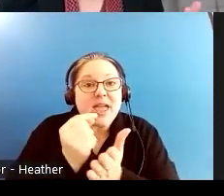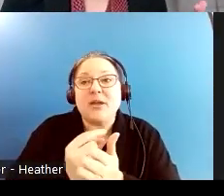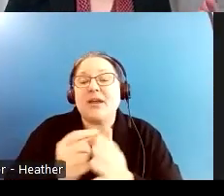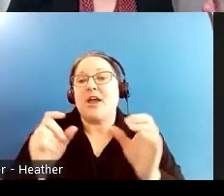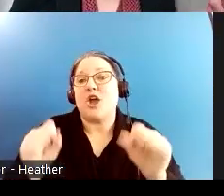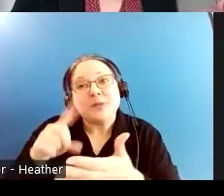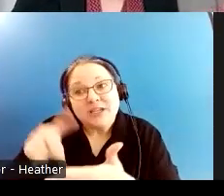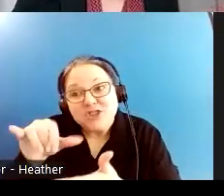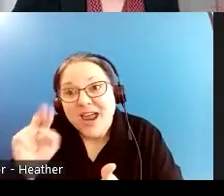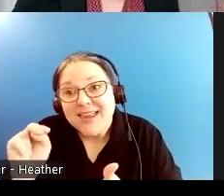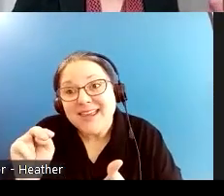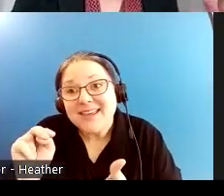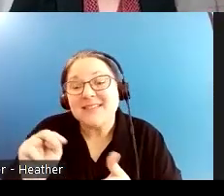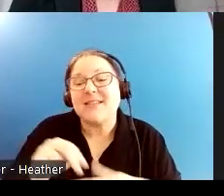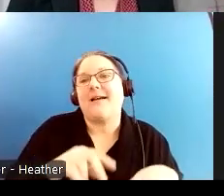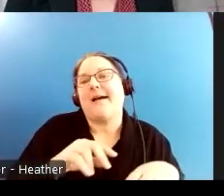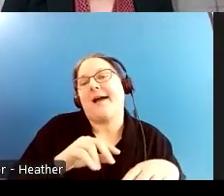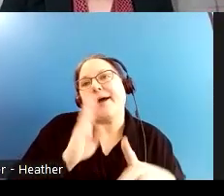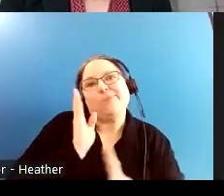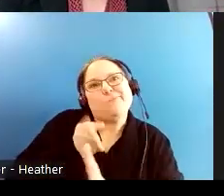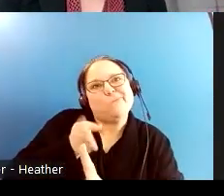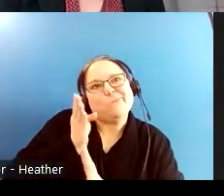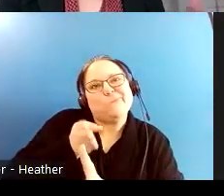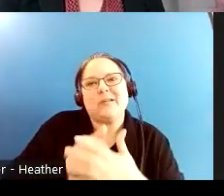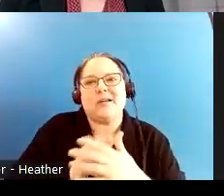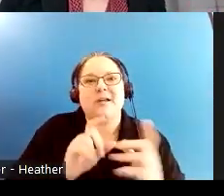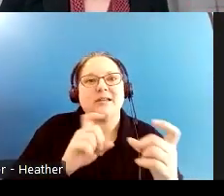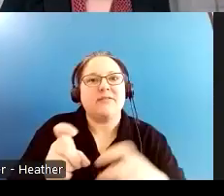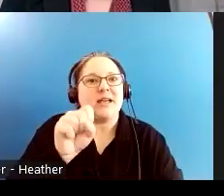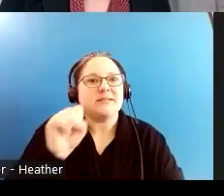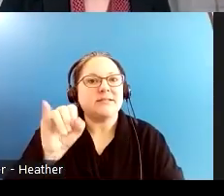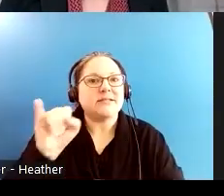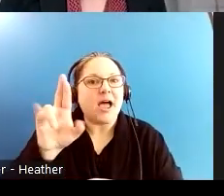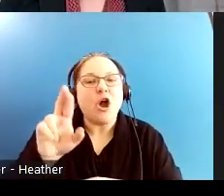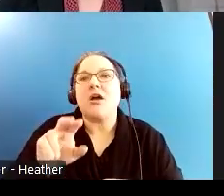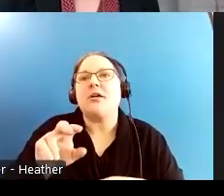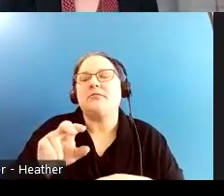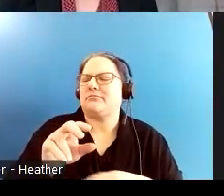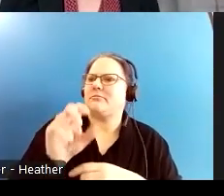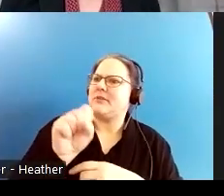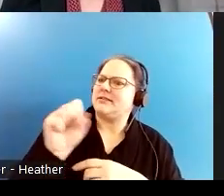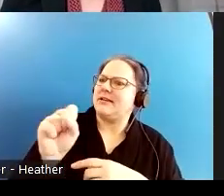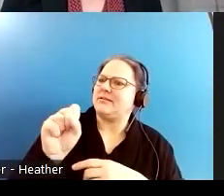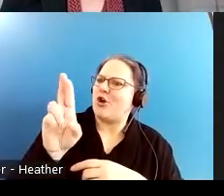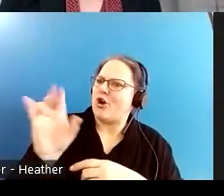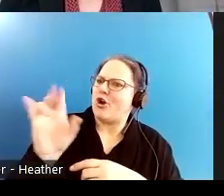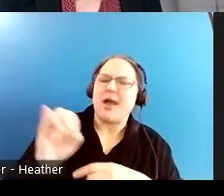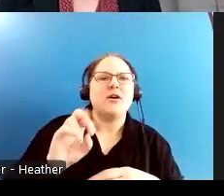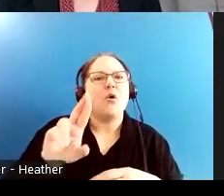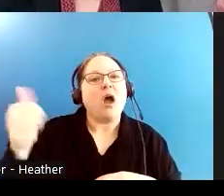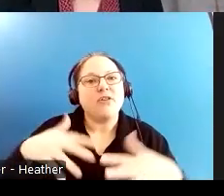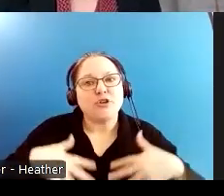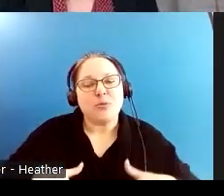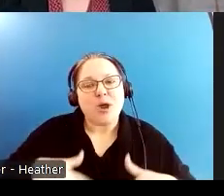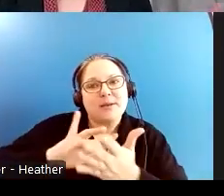check-ins, or even prescribing SSRIs and other antidepressants on the street, which we also do, and just doing that